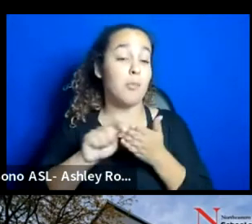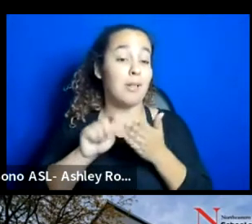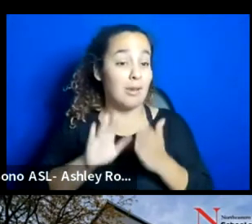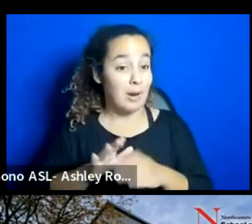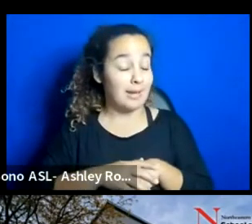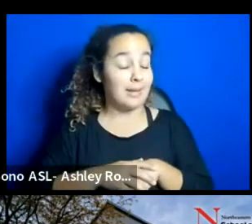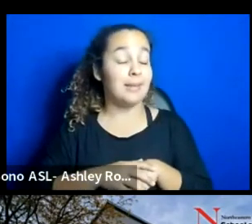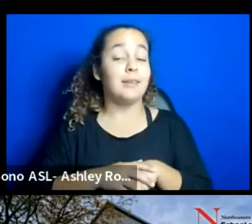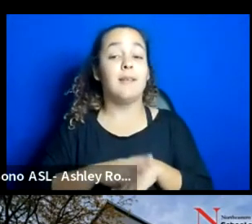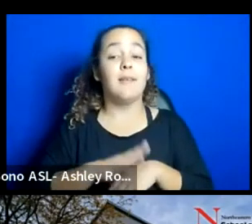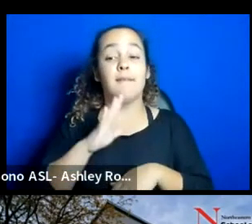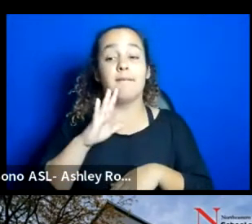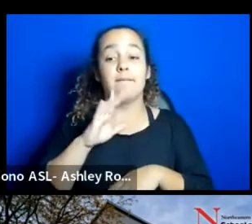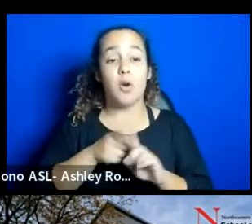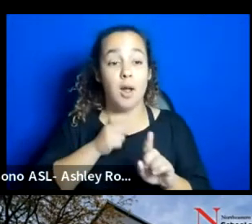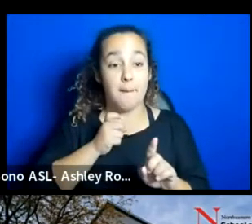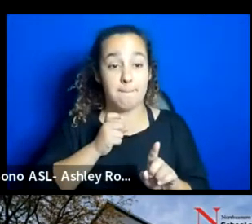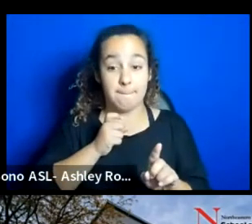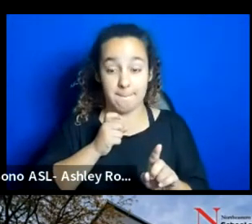from